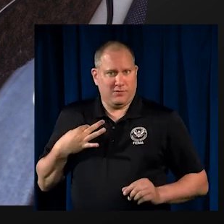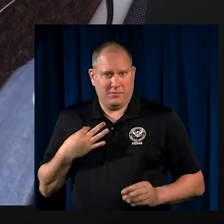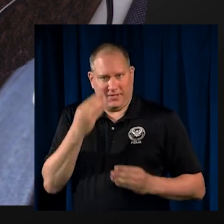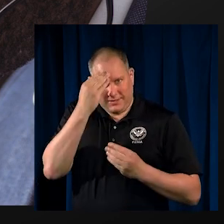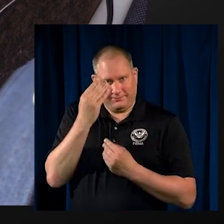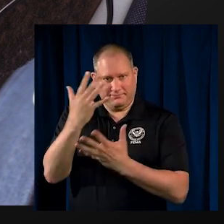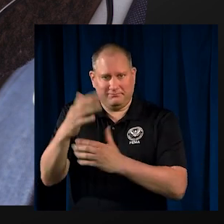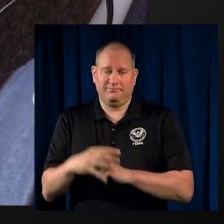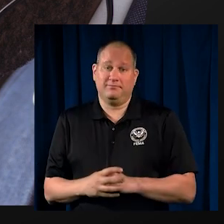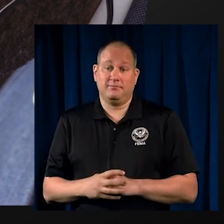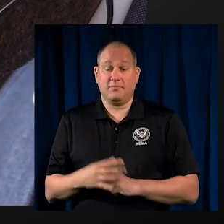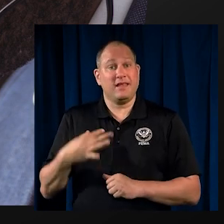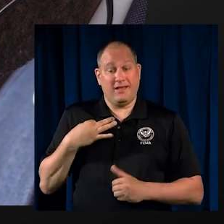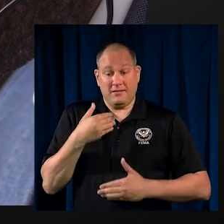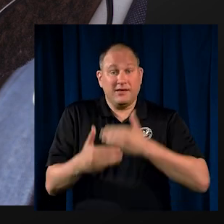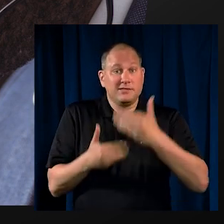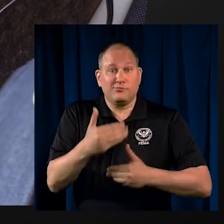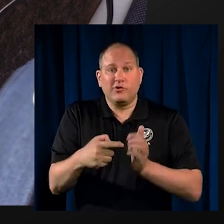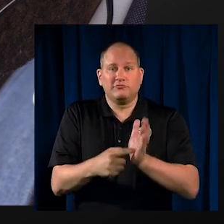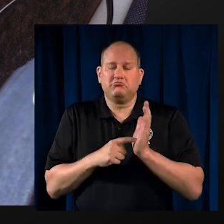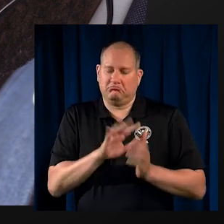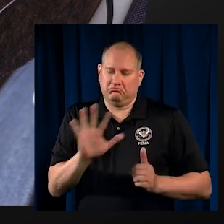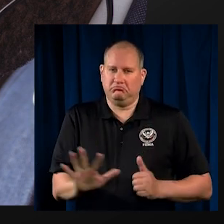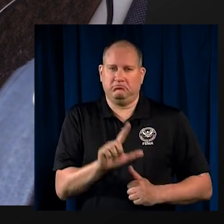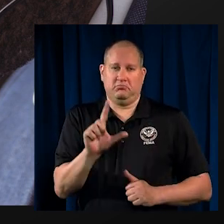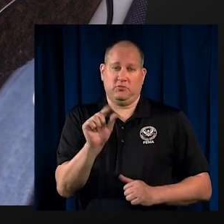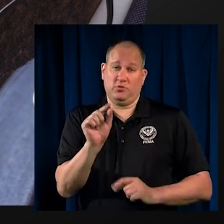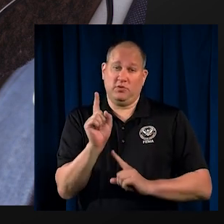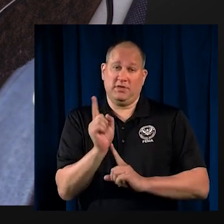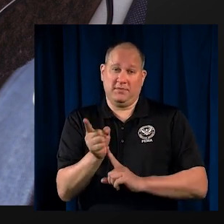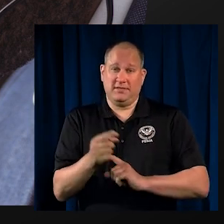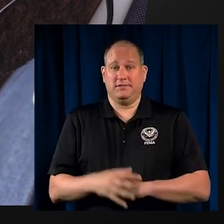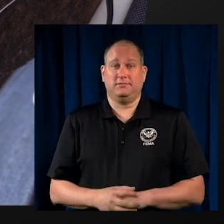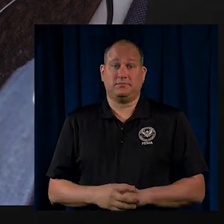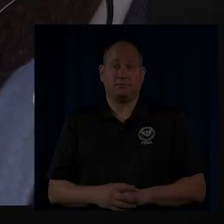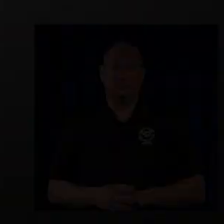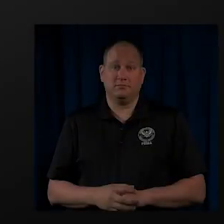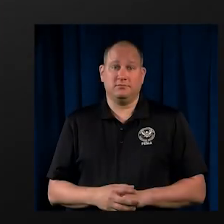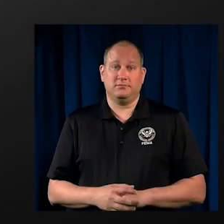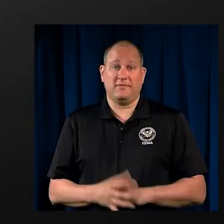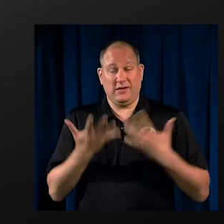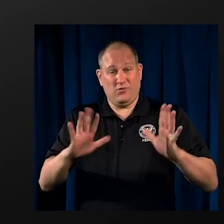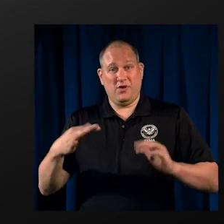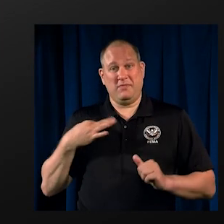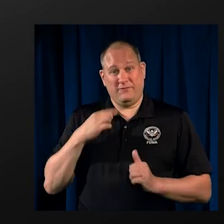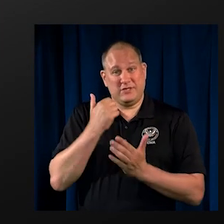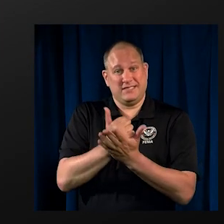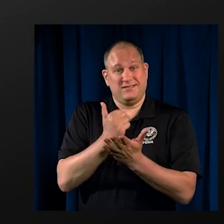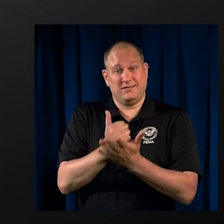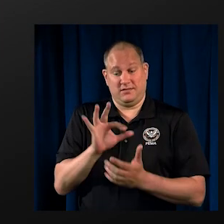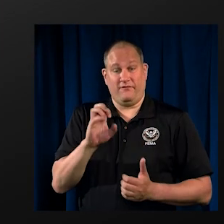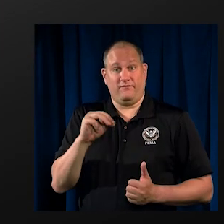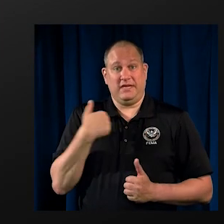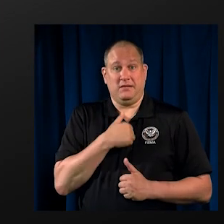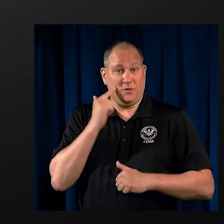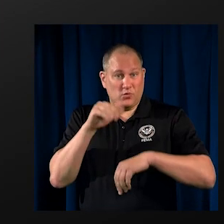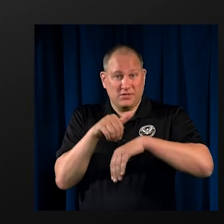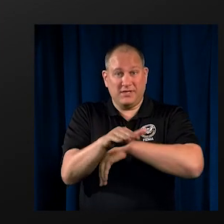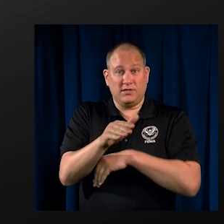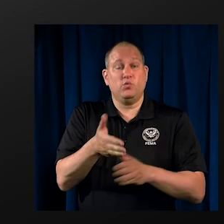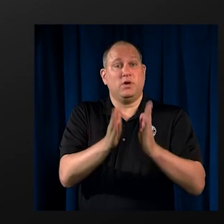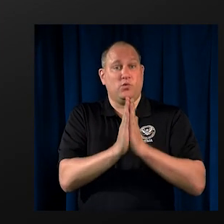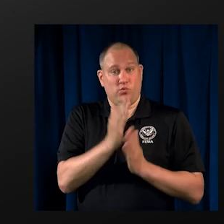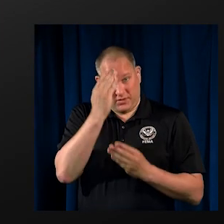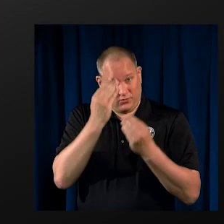you apply. The application process will take about 20 minutes. After you apply for assistance, FEMA